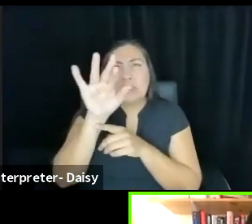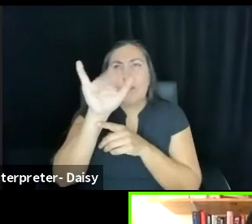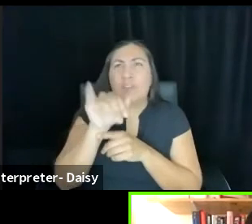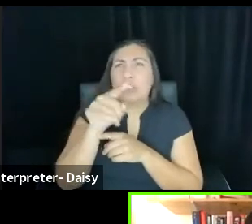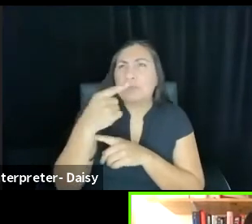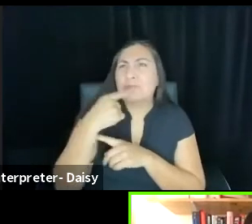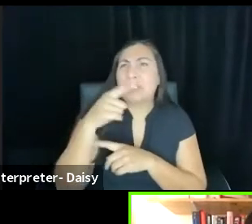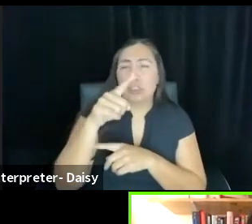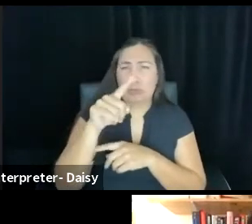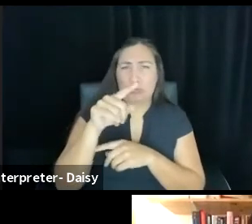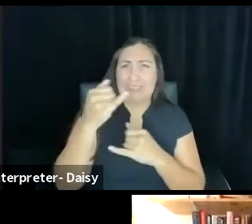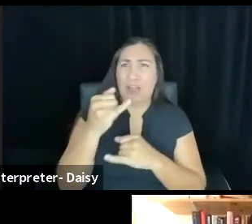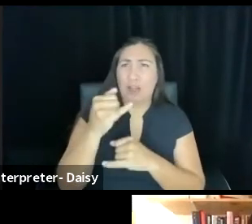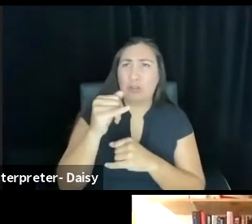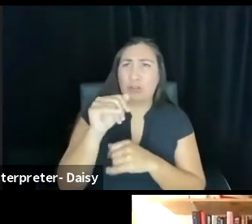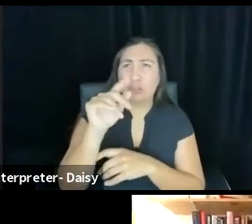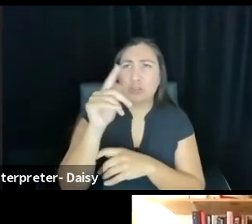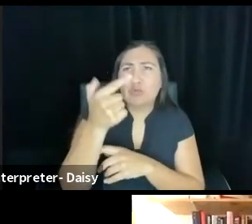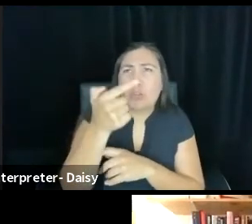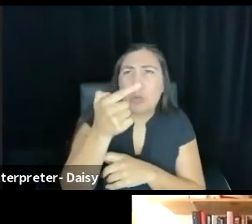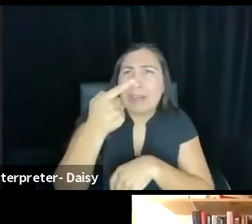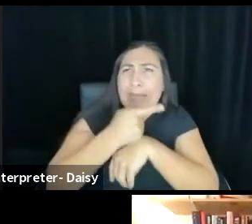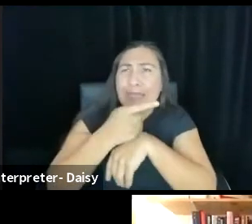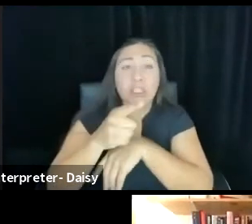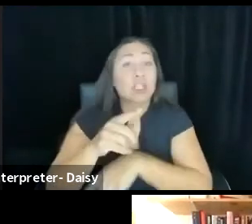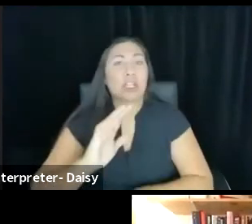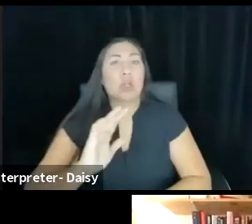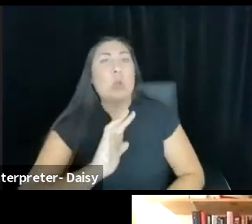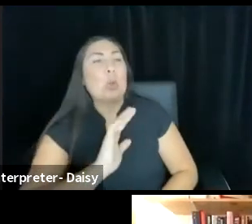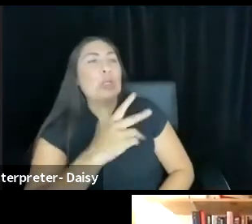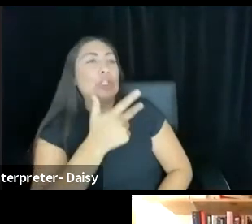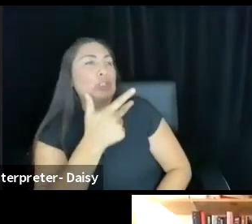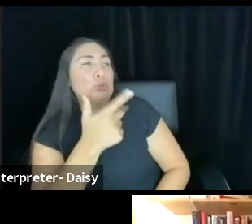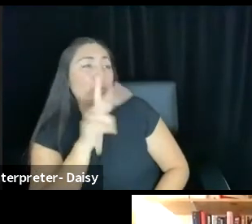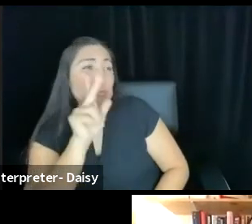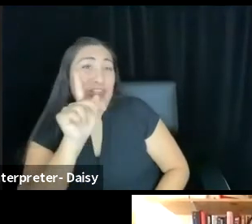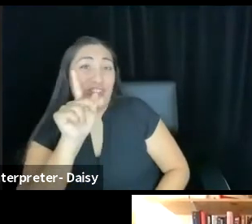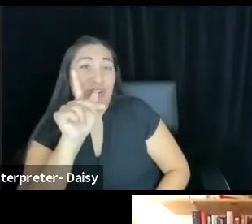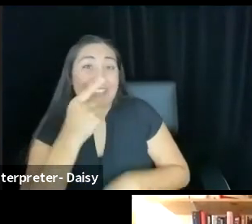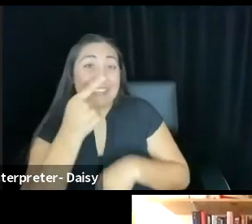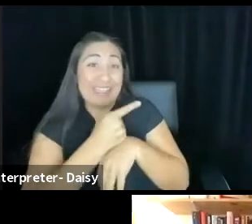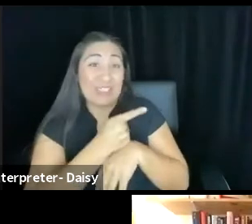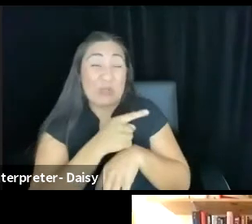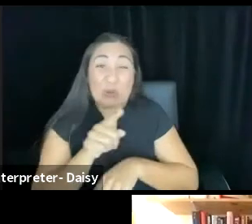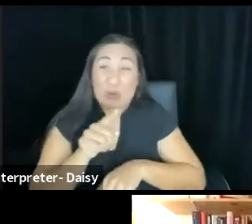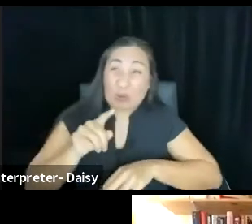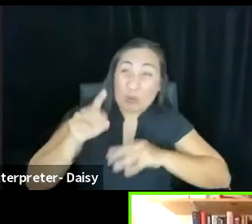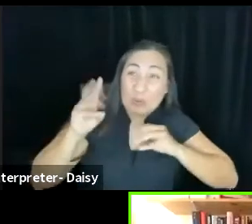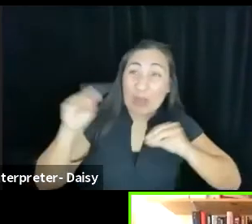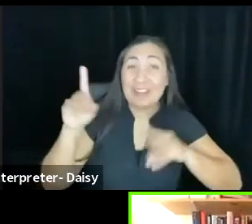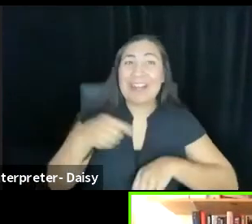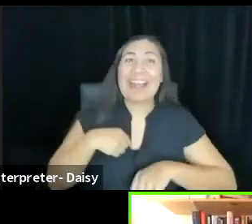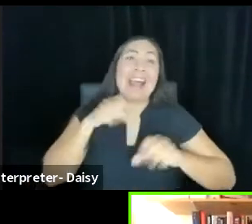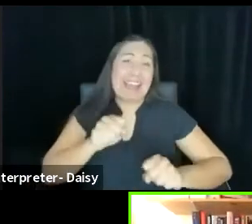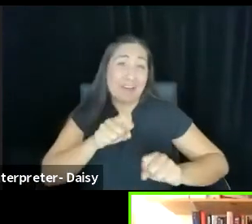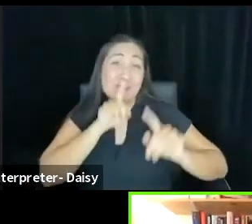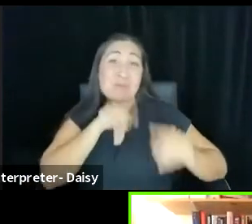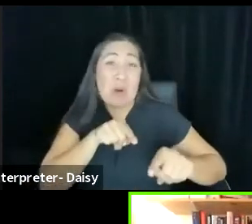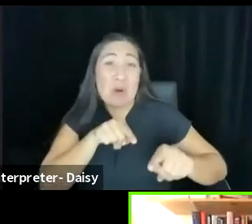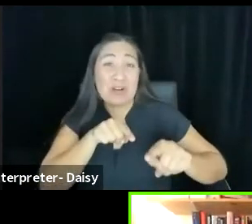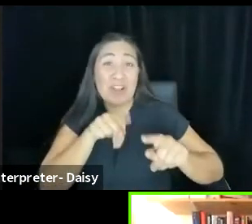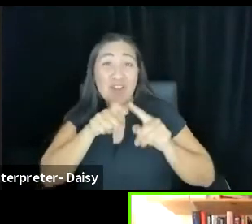21, you said? 23. Woof. I can report to you from the future about what